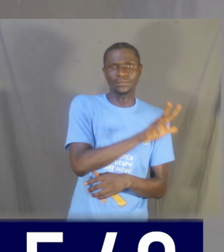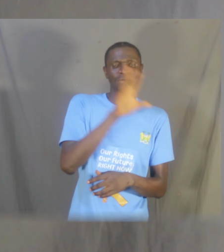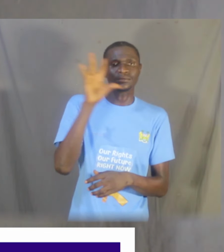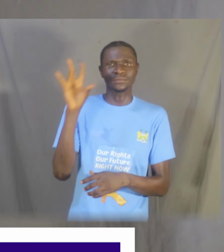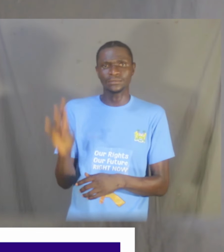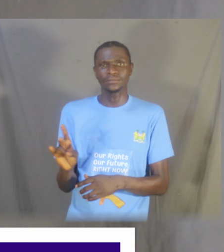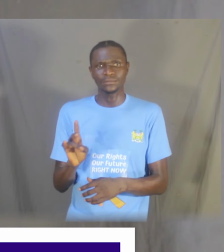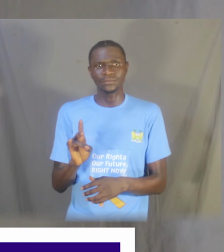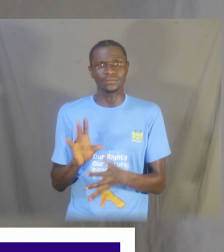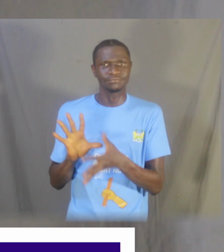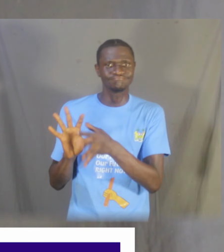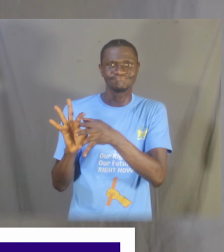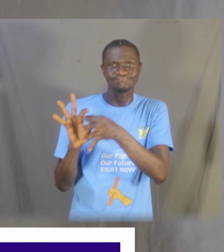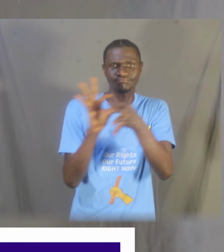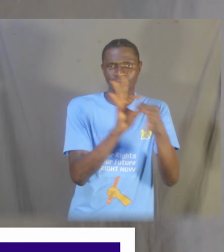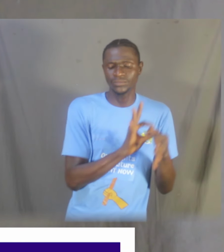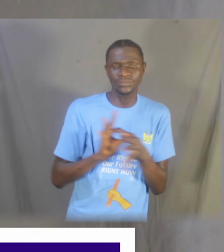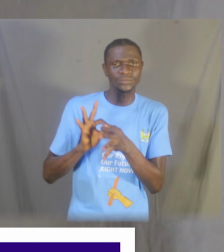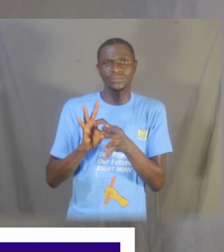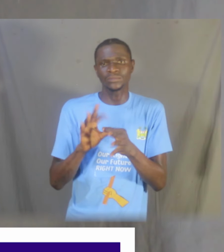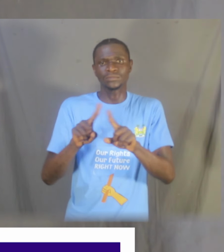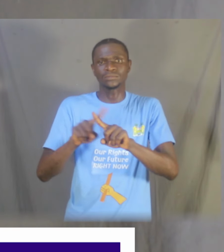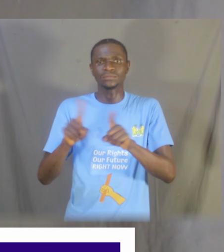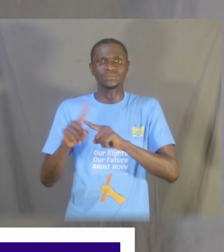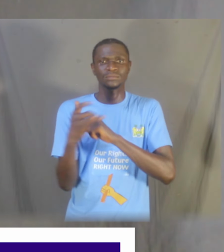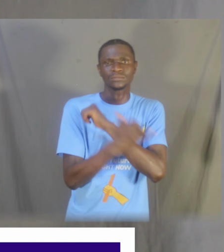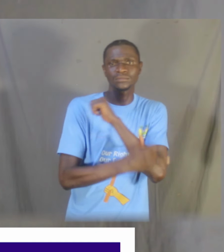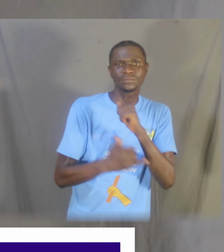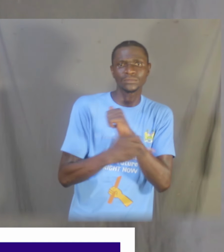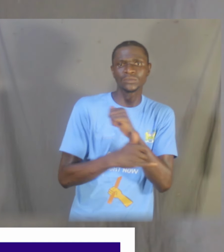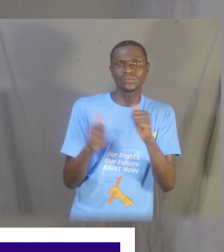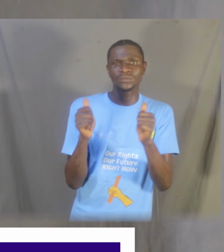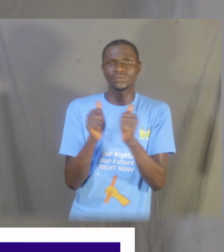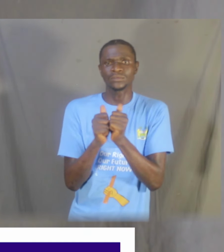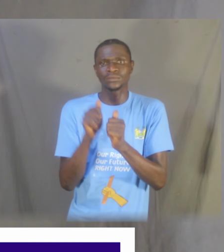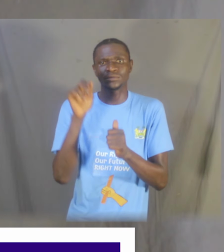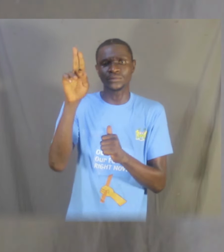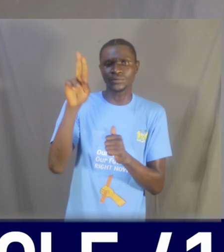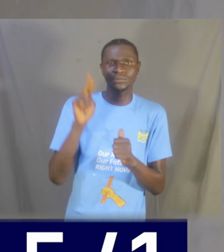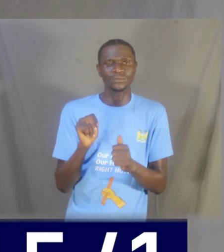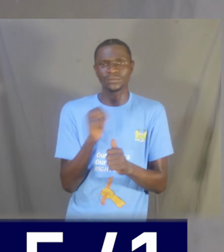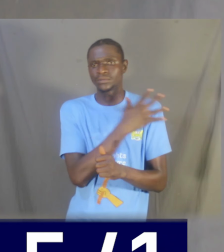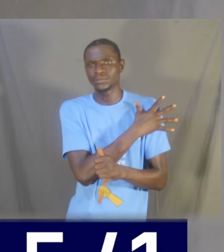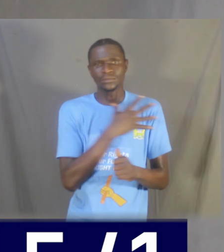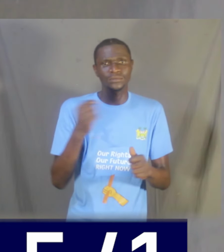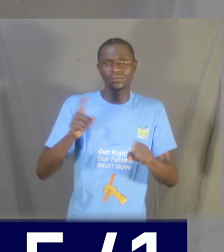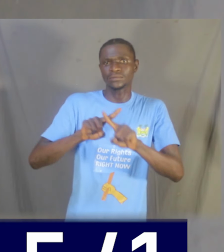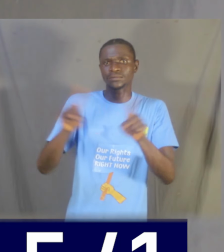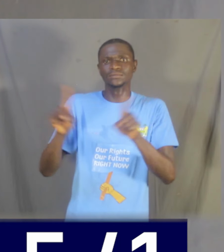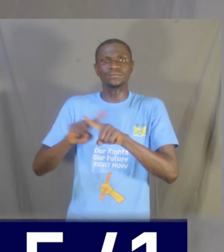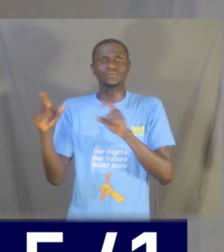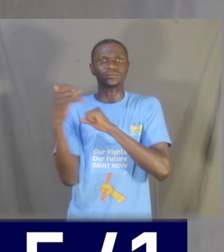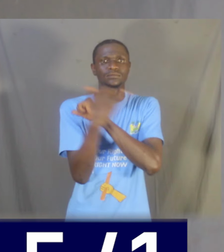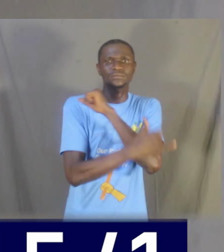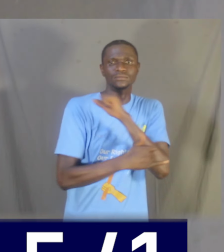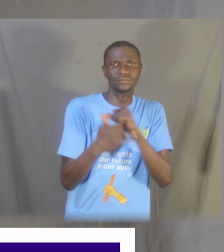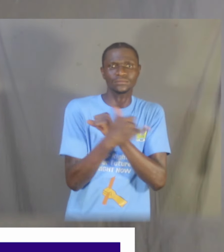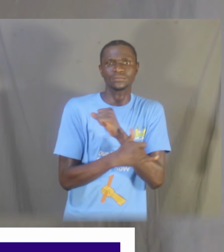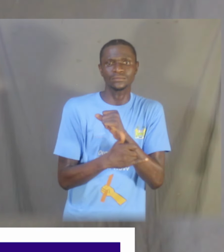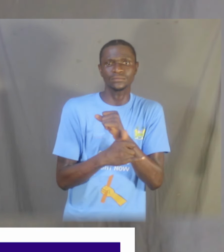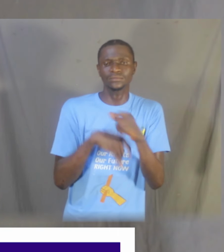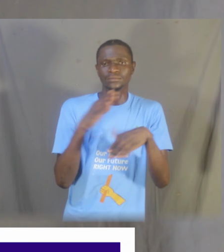Parties. Mandates regular meetings of state parties to discuss the implementation of the Convention. Article 41.